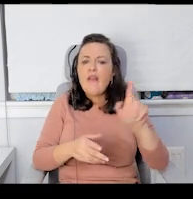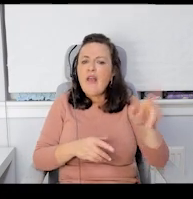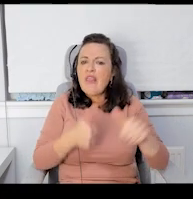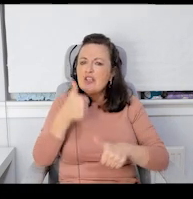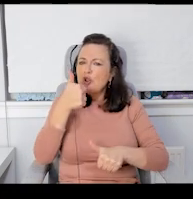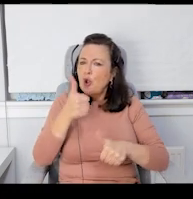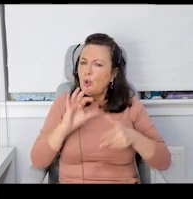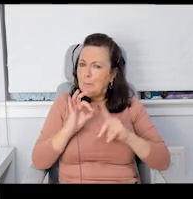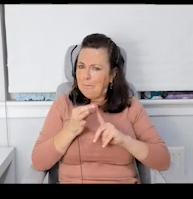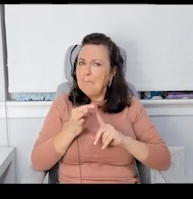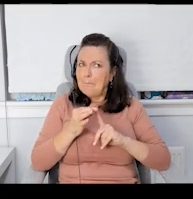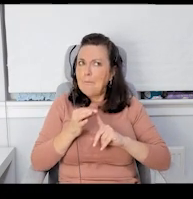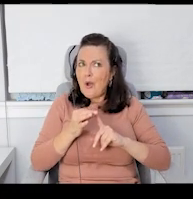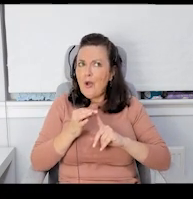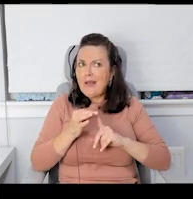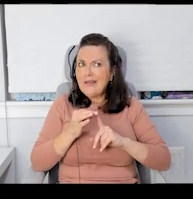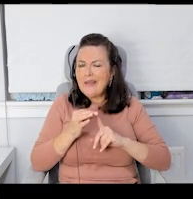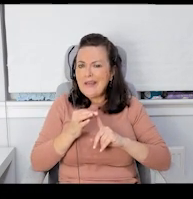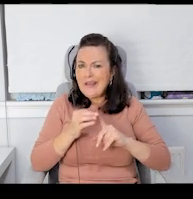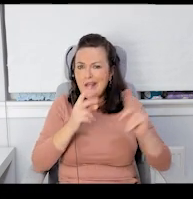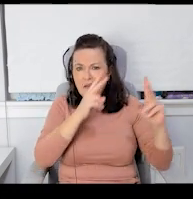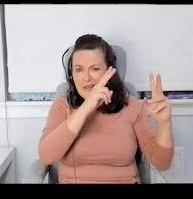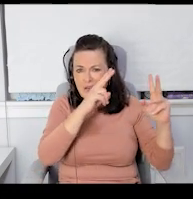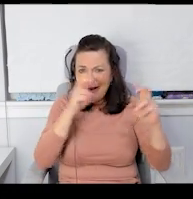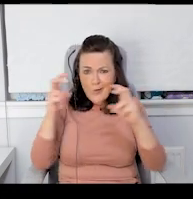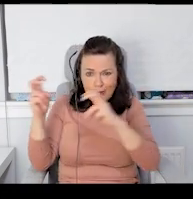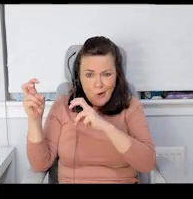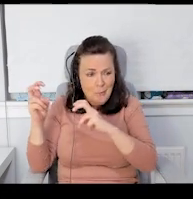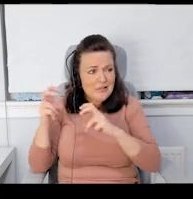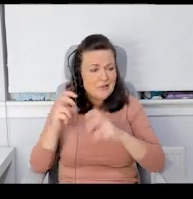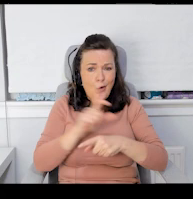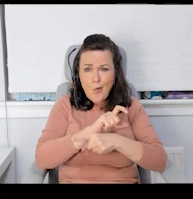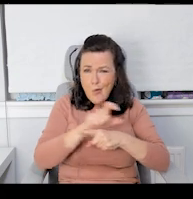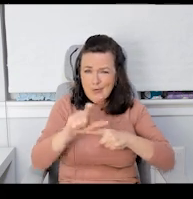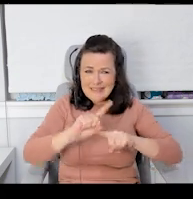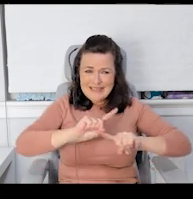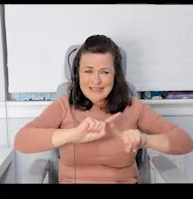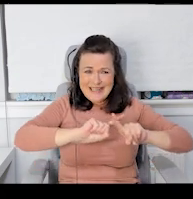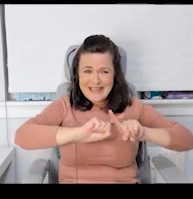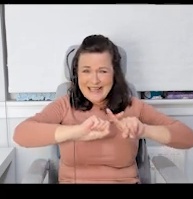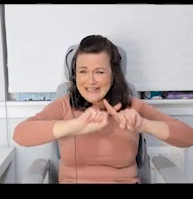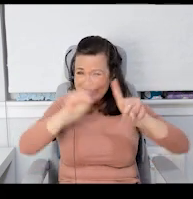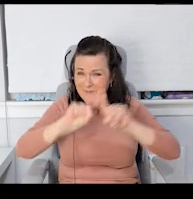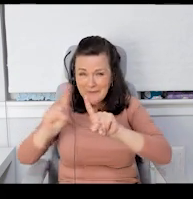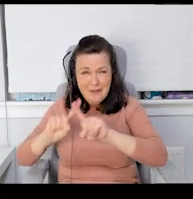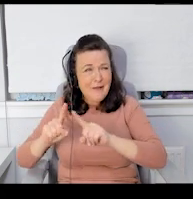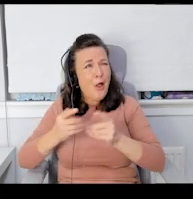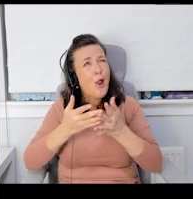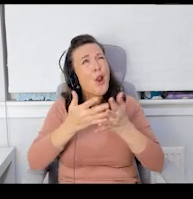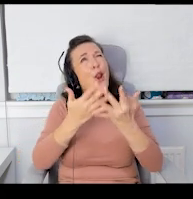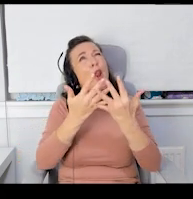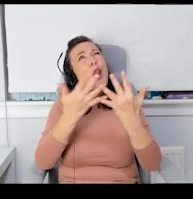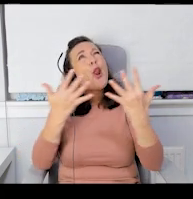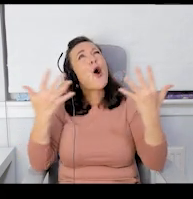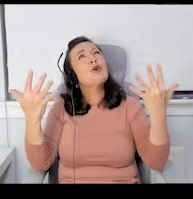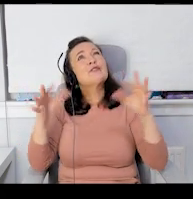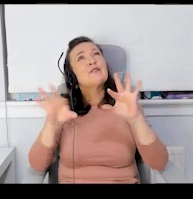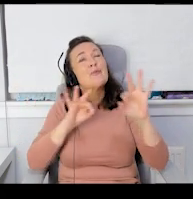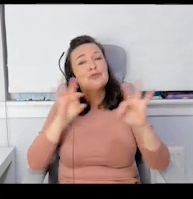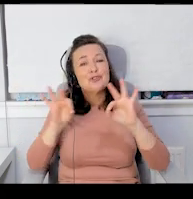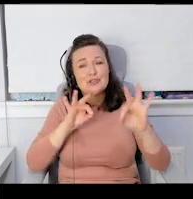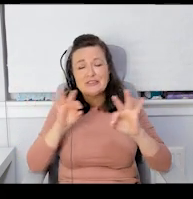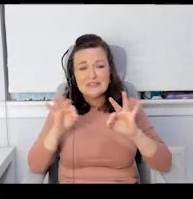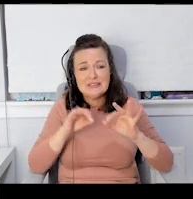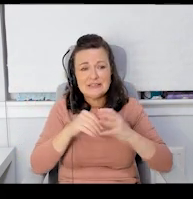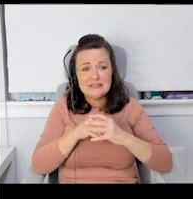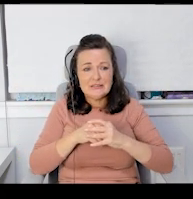the employers are different as well. So there's a wide variety of opportunity out there. Joy, I'm going to come back to yourself. Sorry, Bethany. Joy, I'm going to come back to